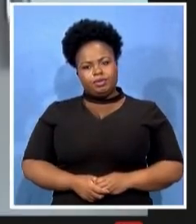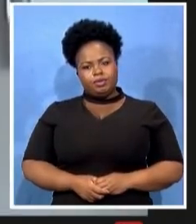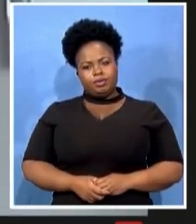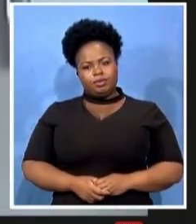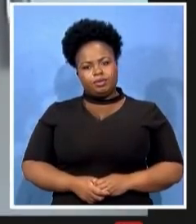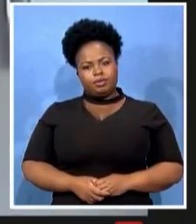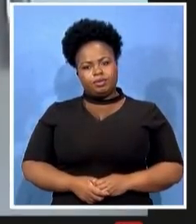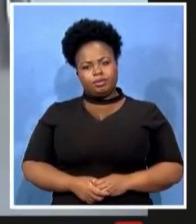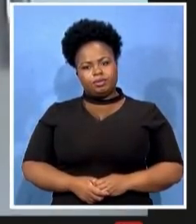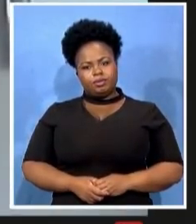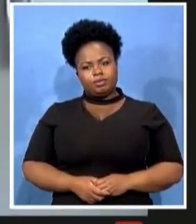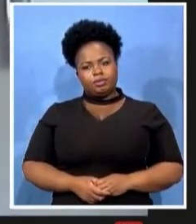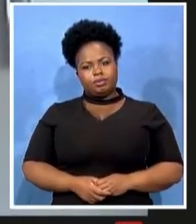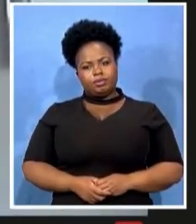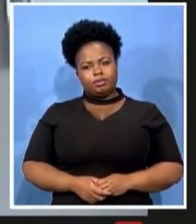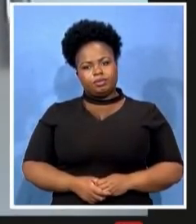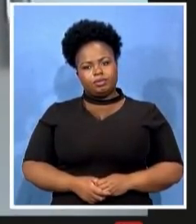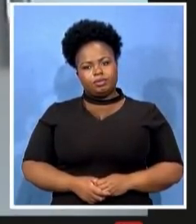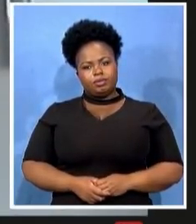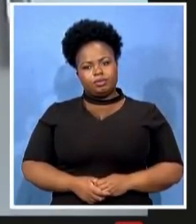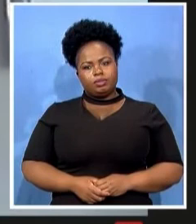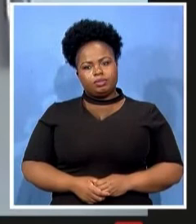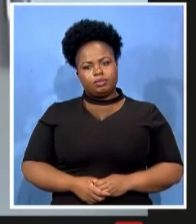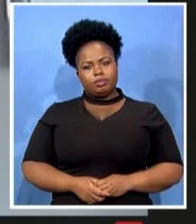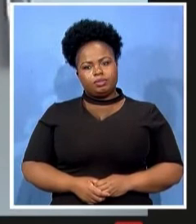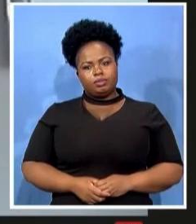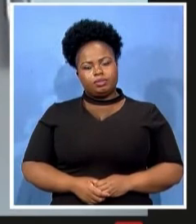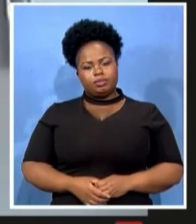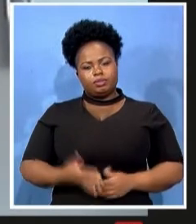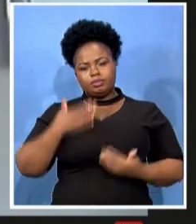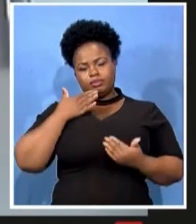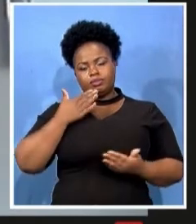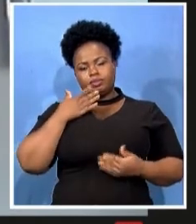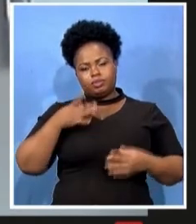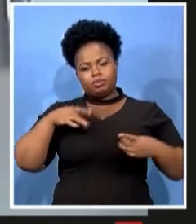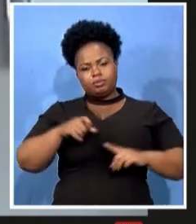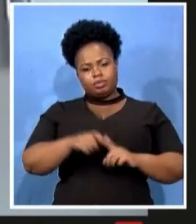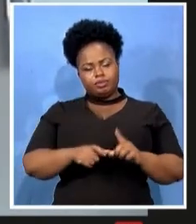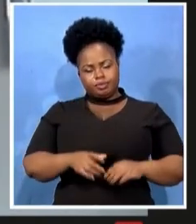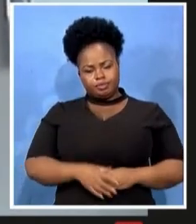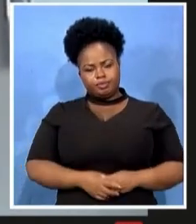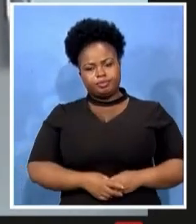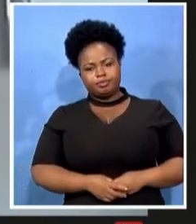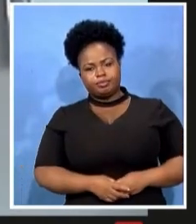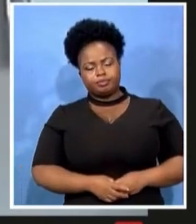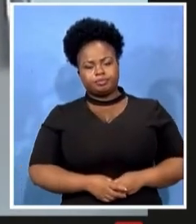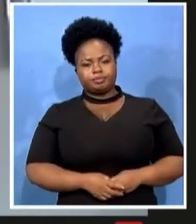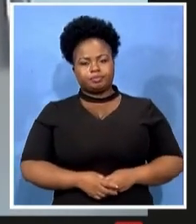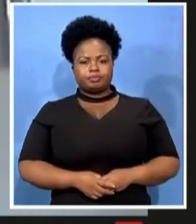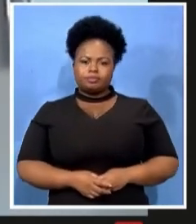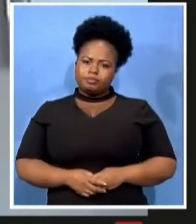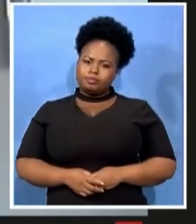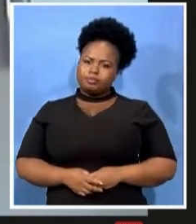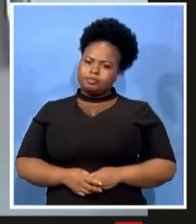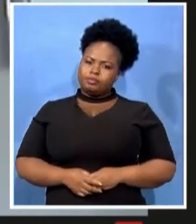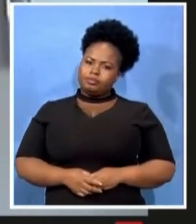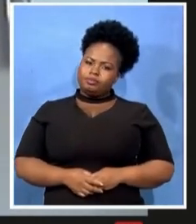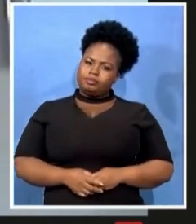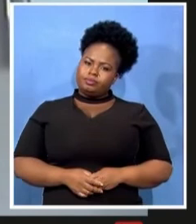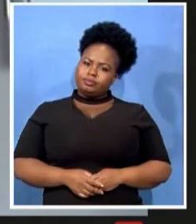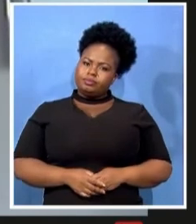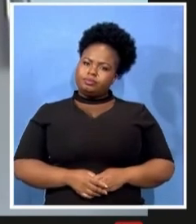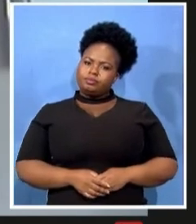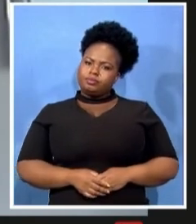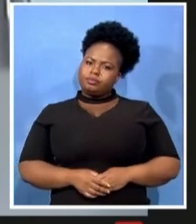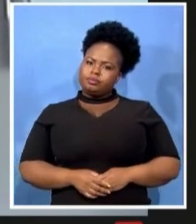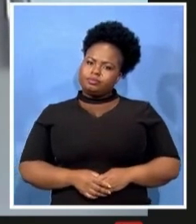Thank you very much, Chairperson. From the outset, may I just, on behalf of everybody and certainly on